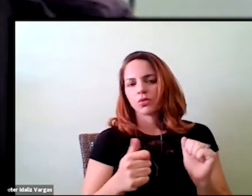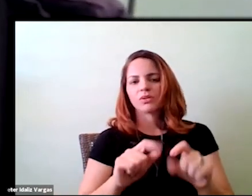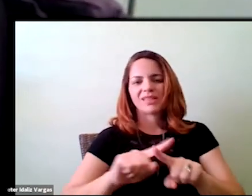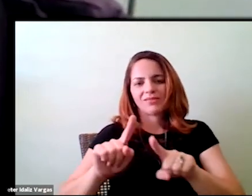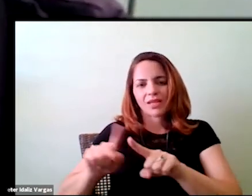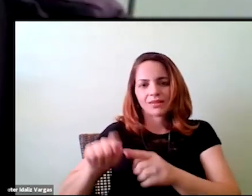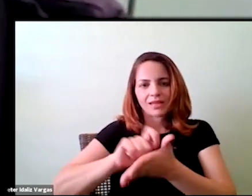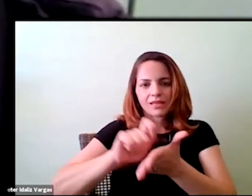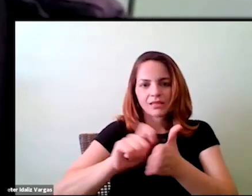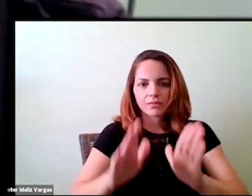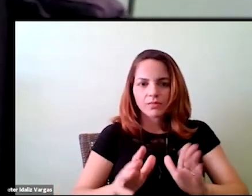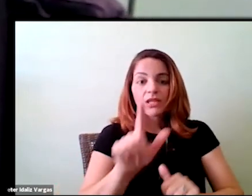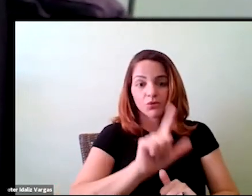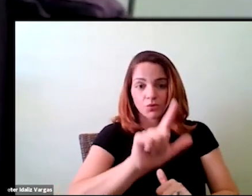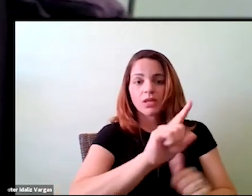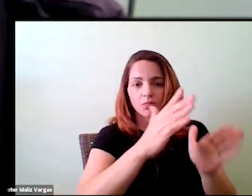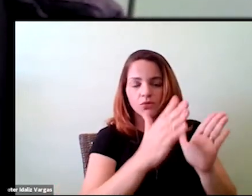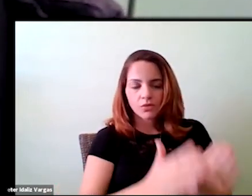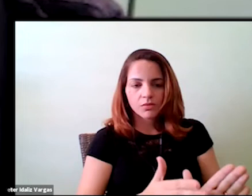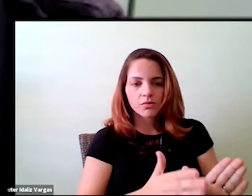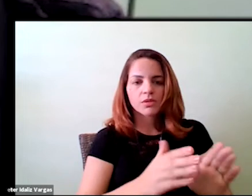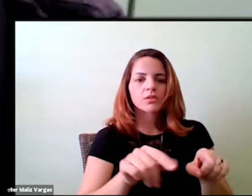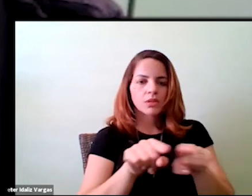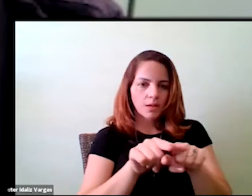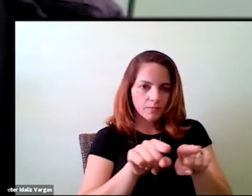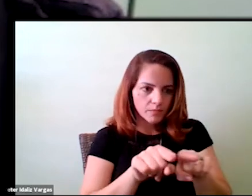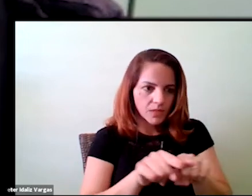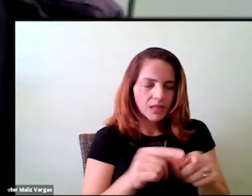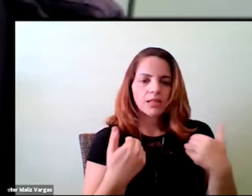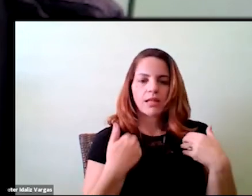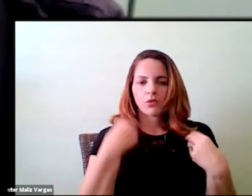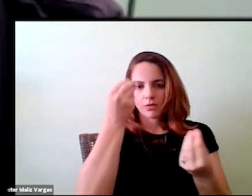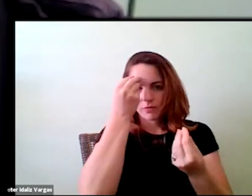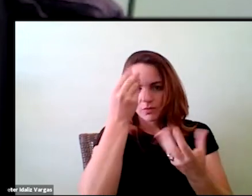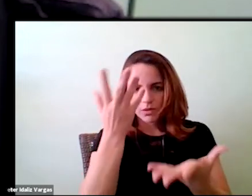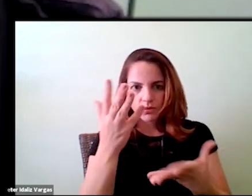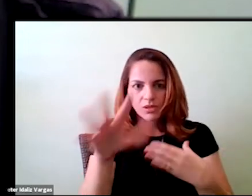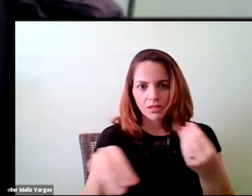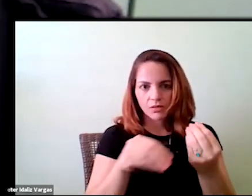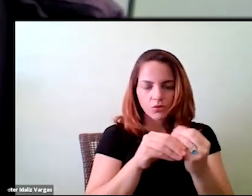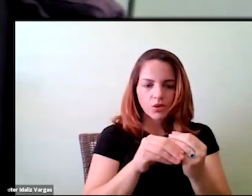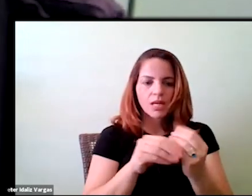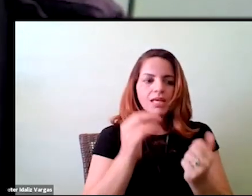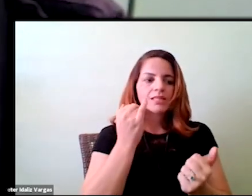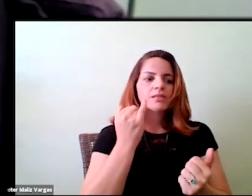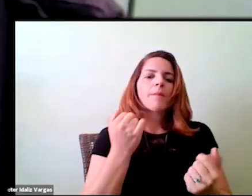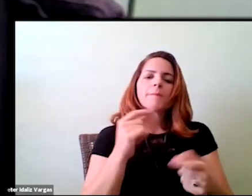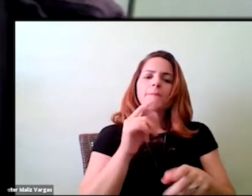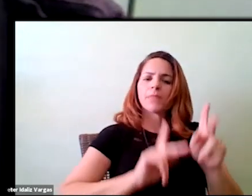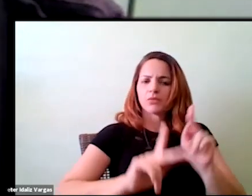for librarians and Latino serving institutions, and there's always lots of great reviews and recommendations that come through